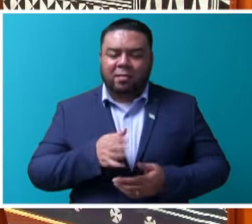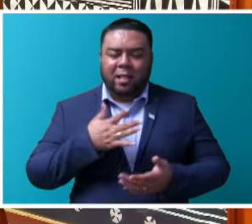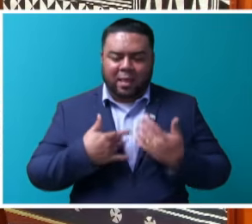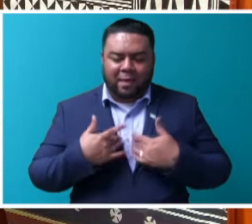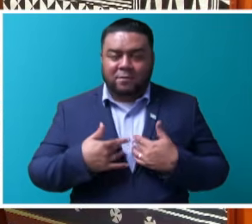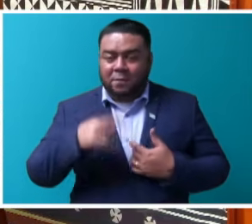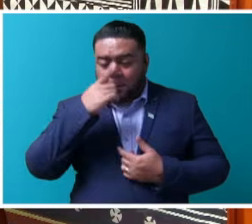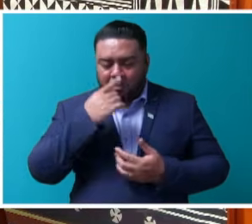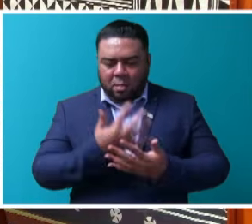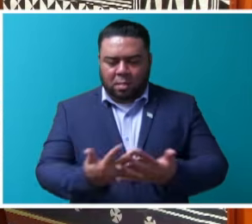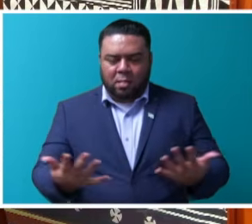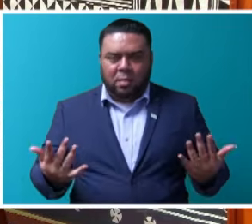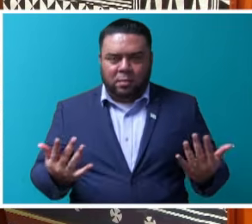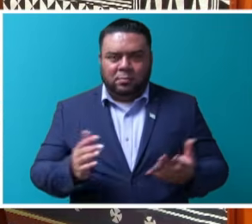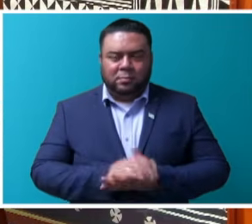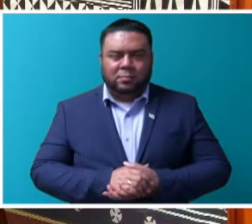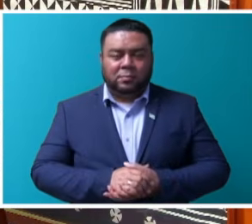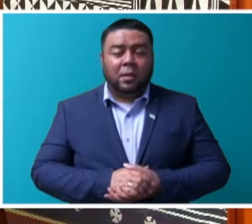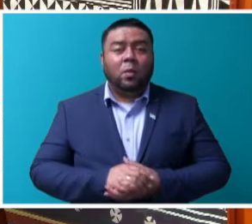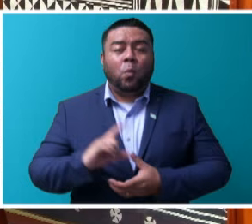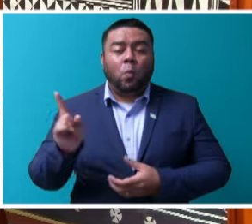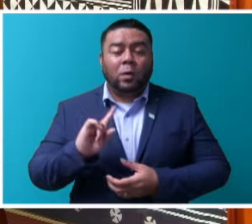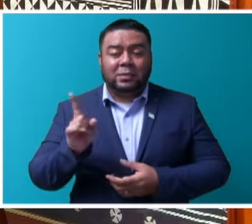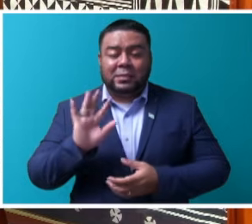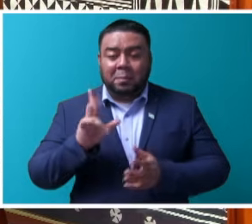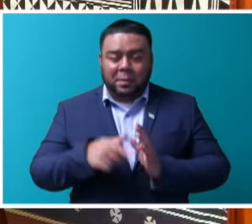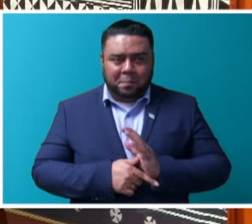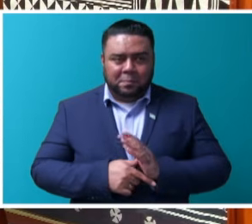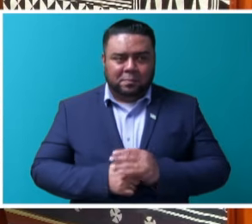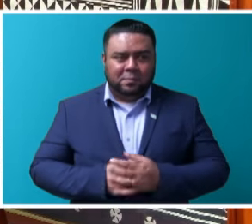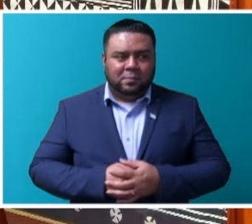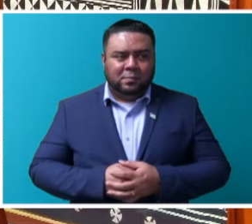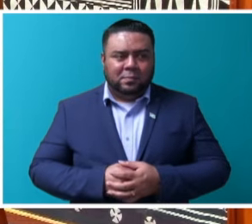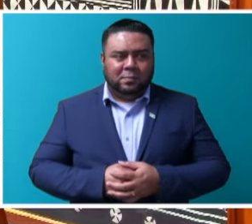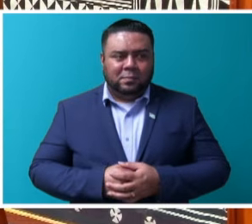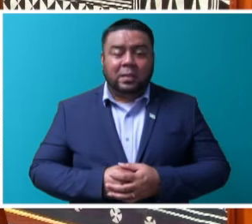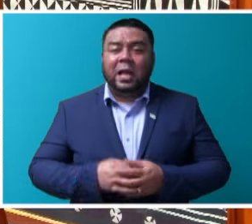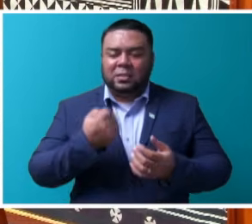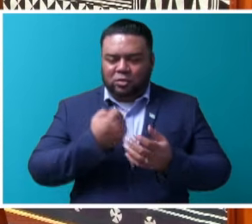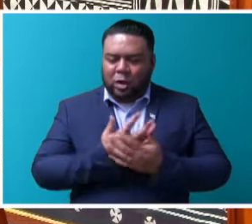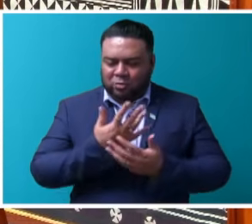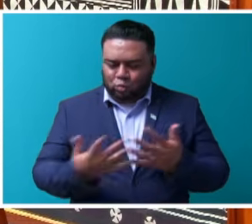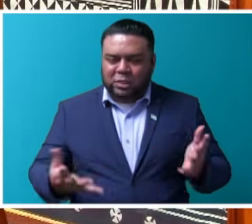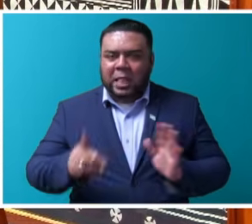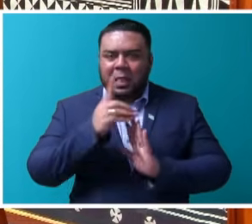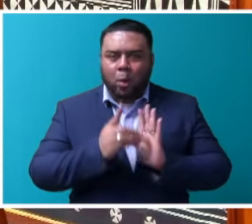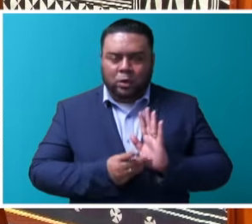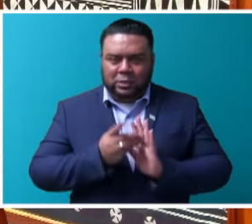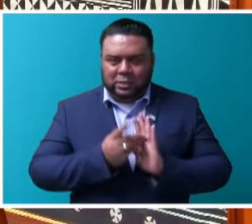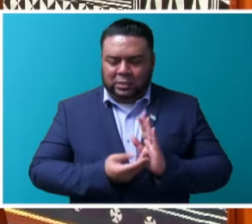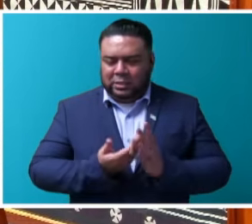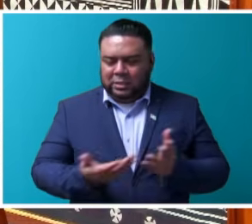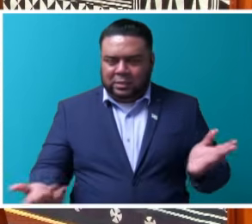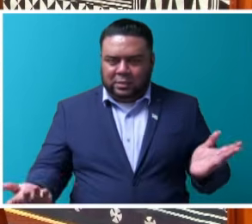lives of the people, what is sometimes referred to as grassroots democracy.